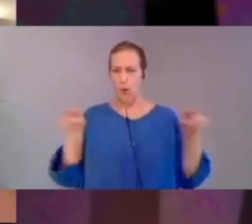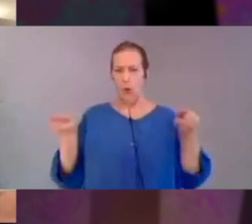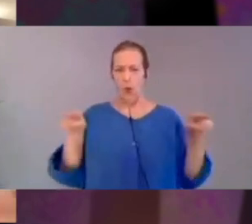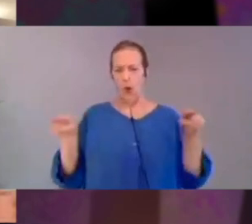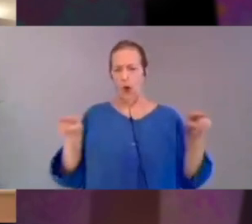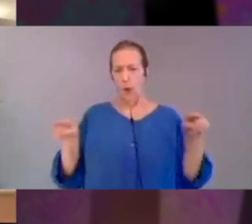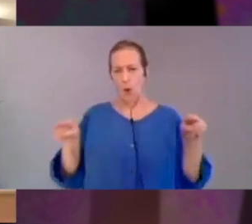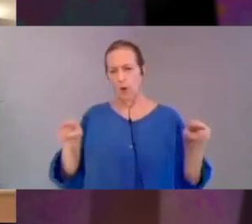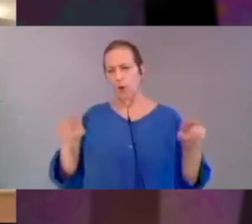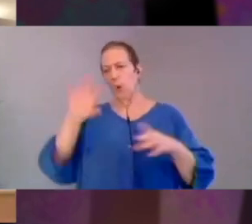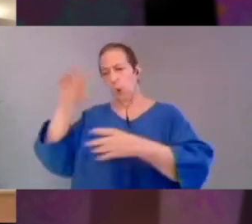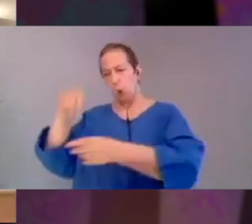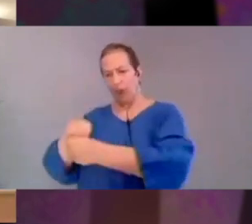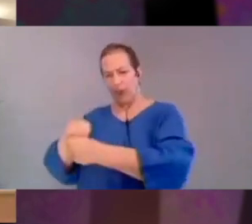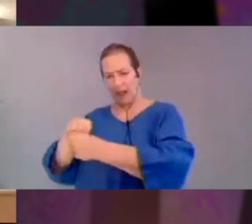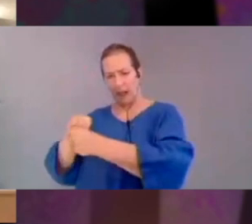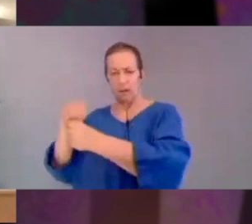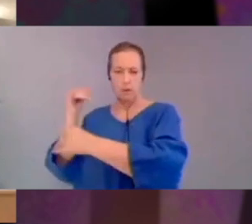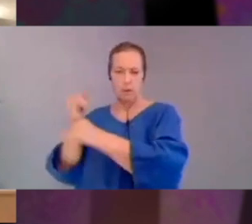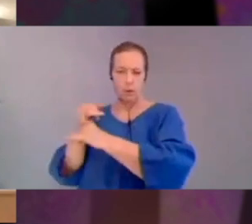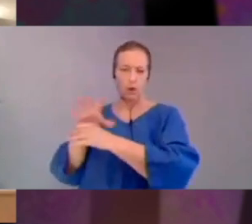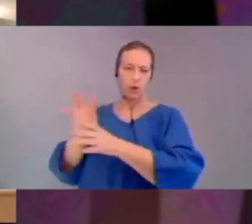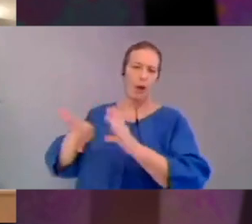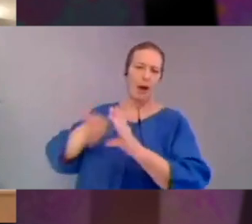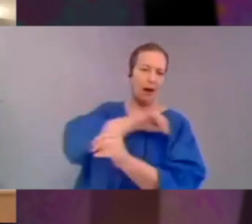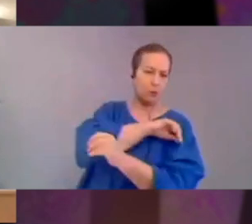had, both within and without of institutions,